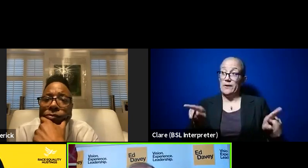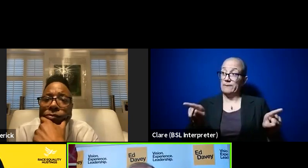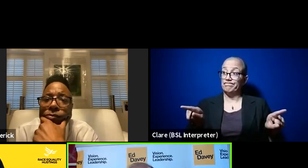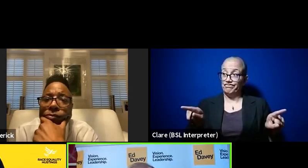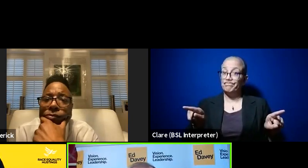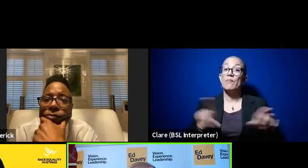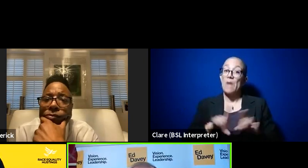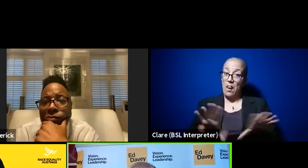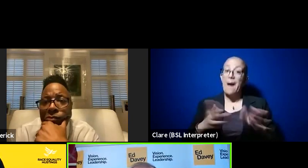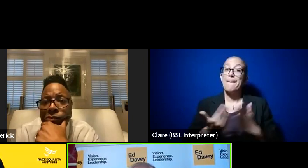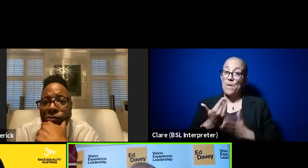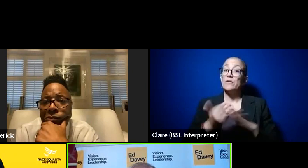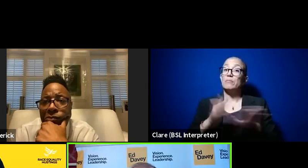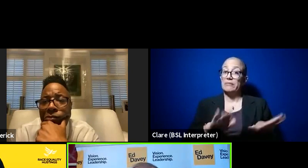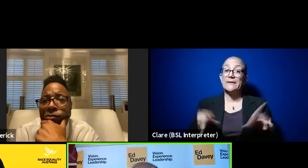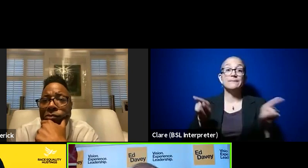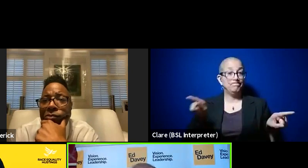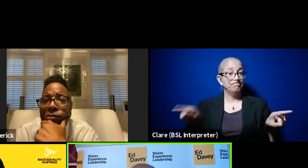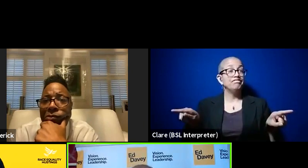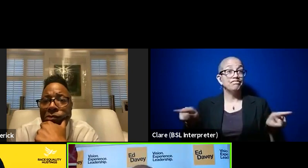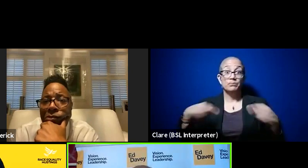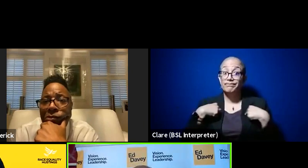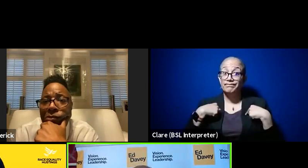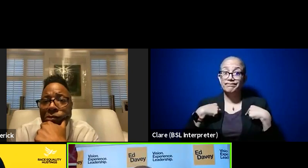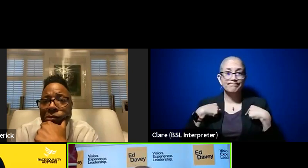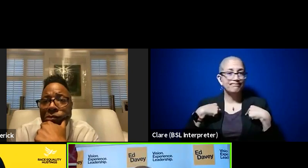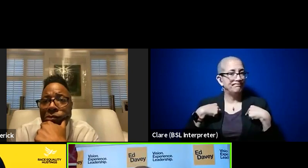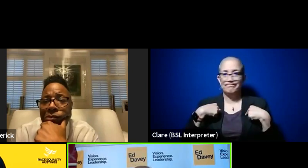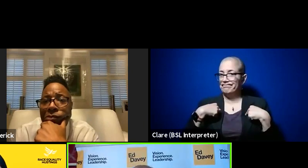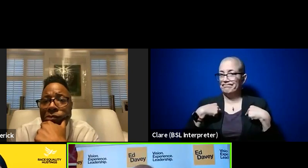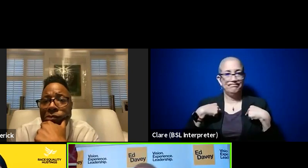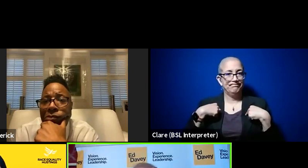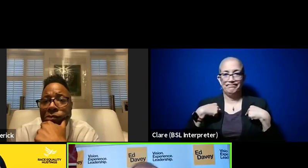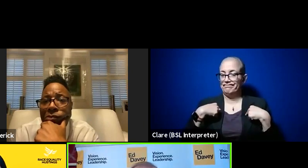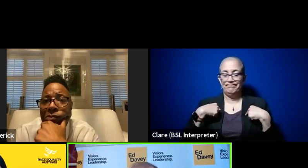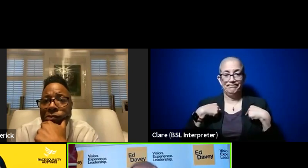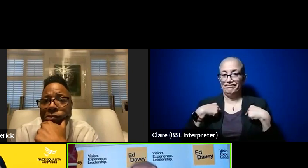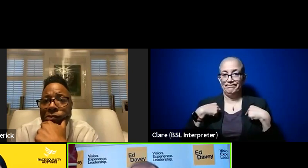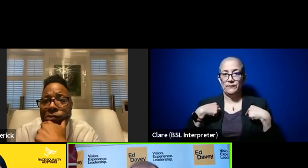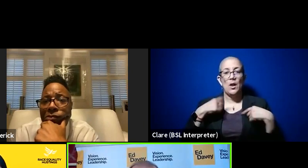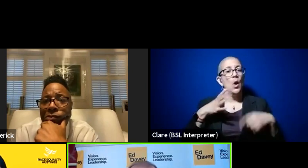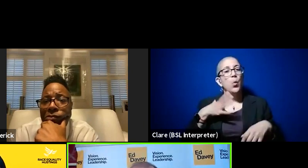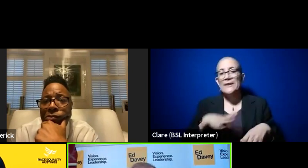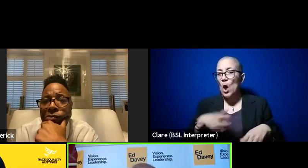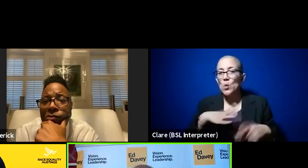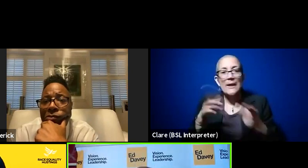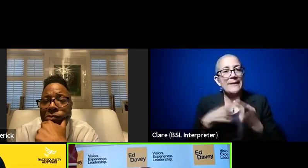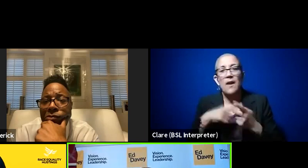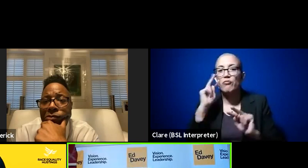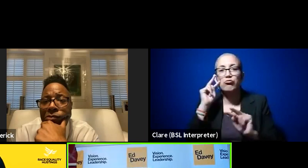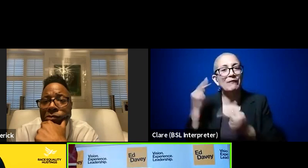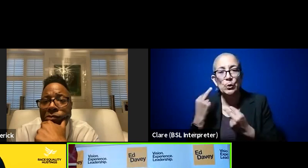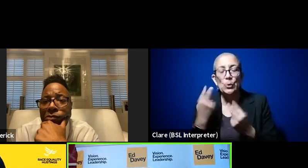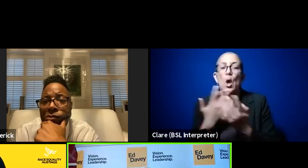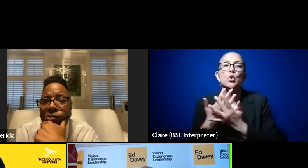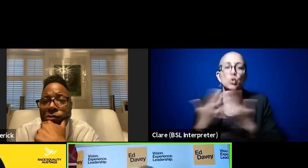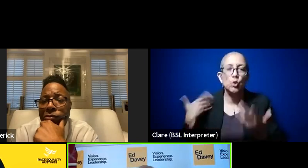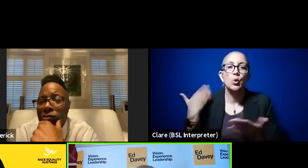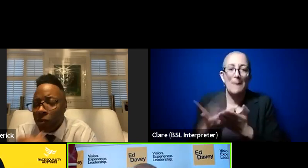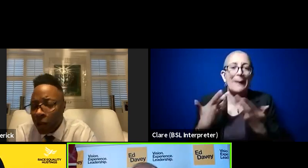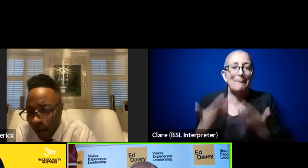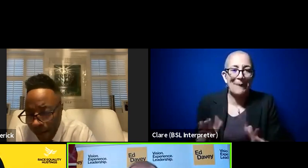like modern Britain, and we don't. And we don't need another review and a report. We've had enough of them.